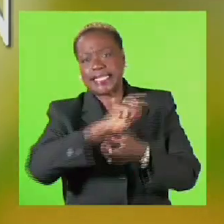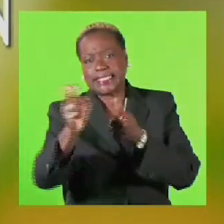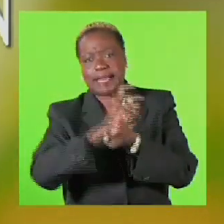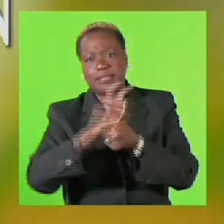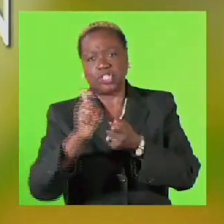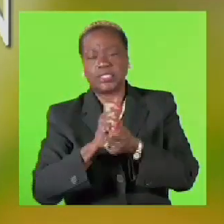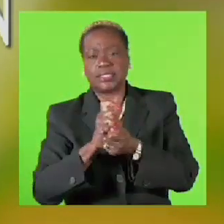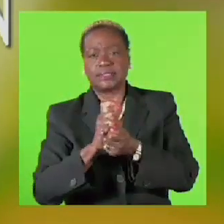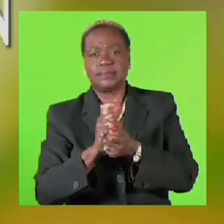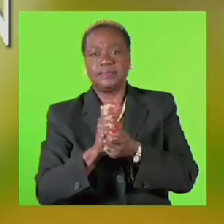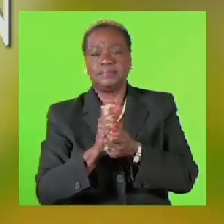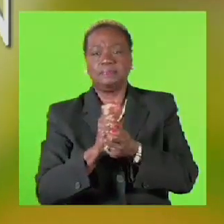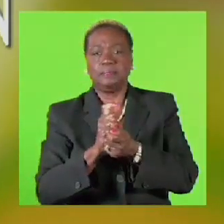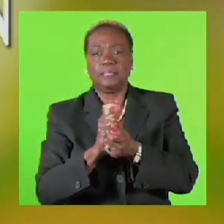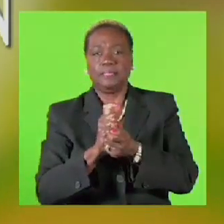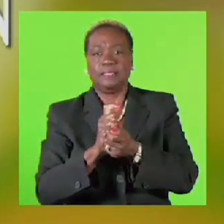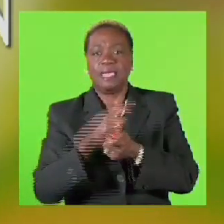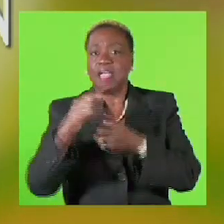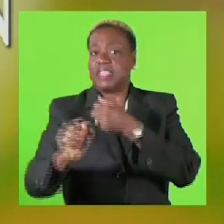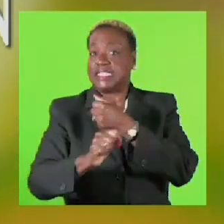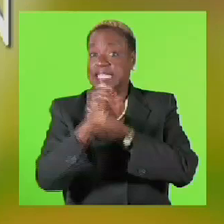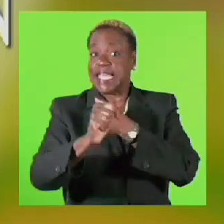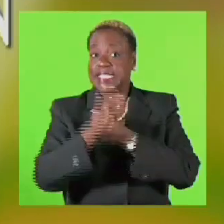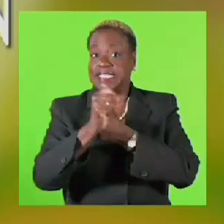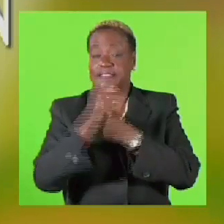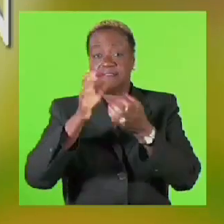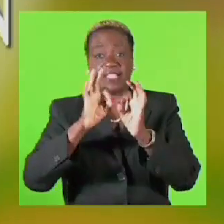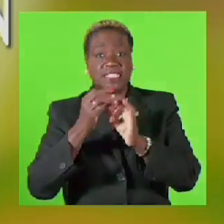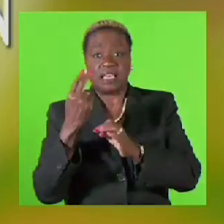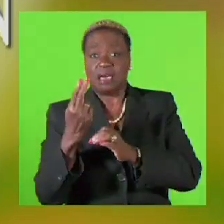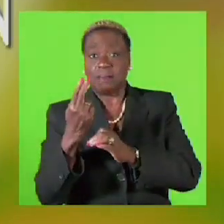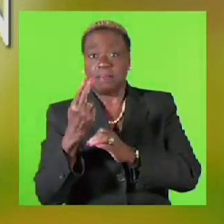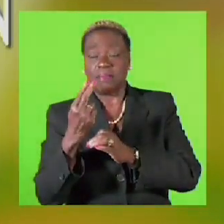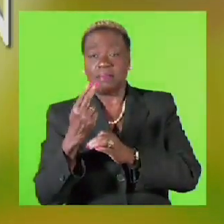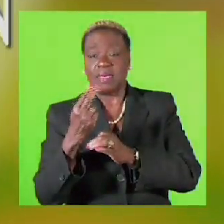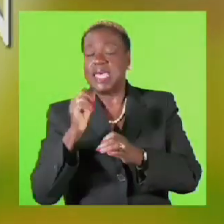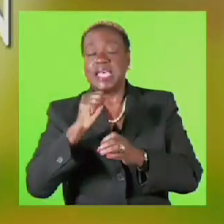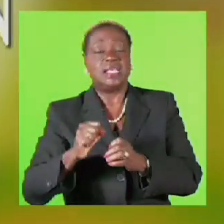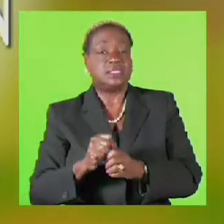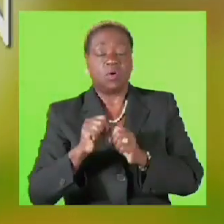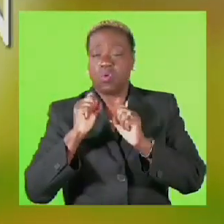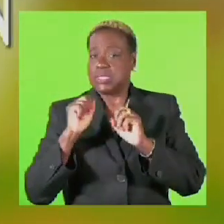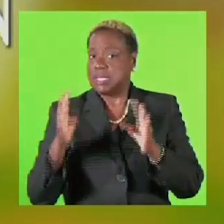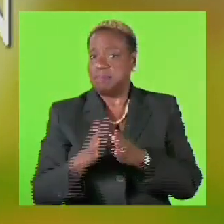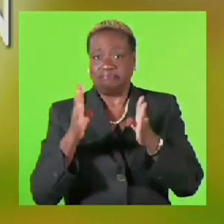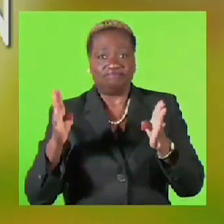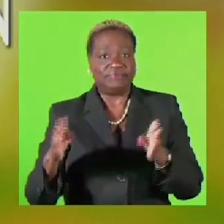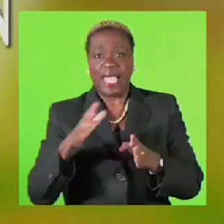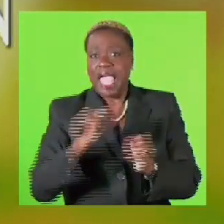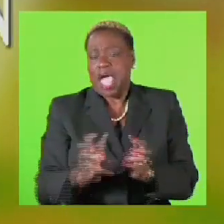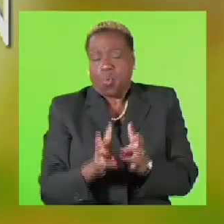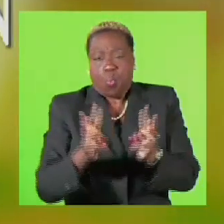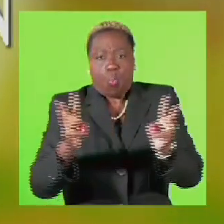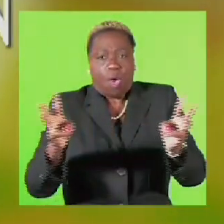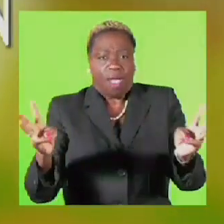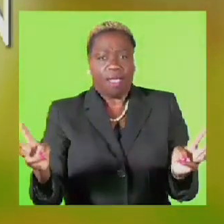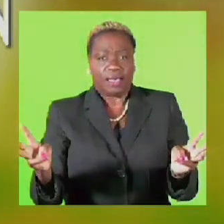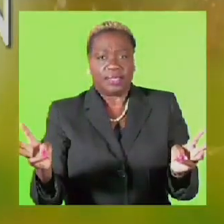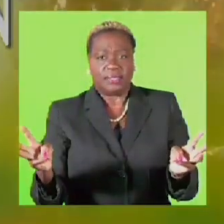damage. The task of restoration ahead of us is awesome and wide